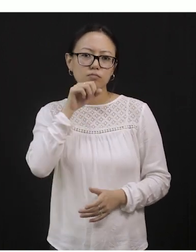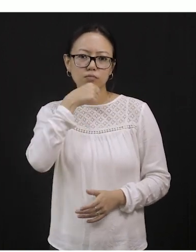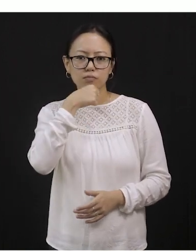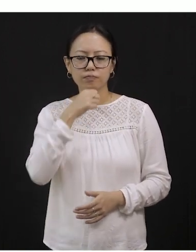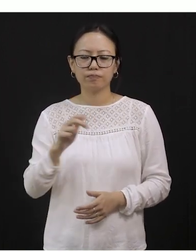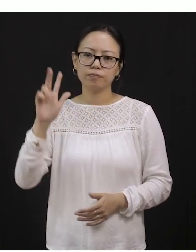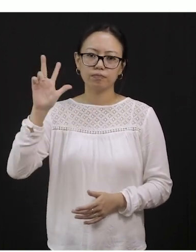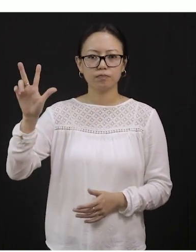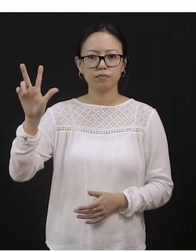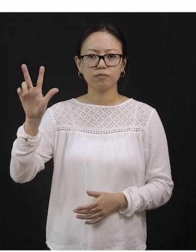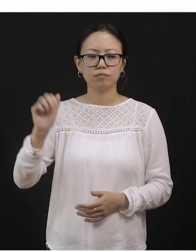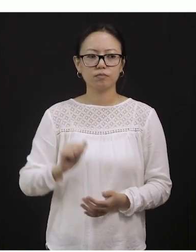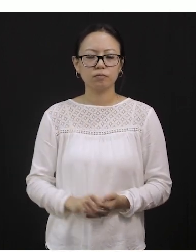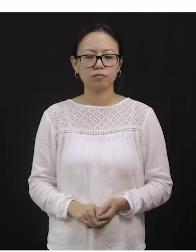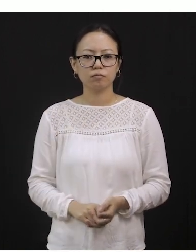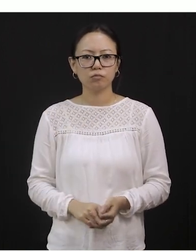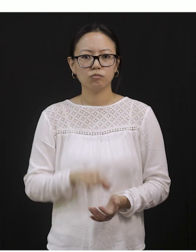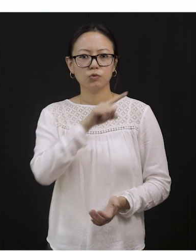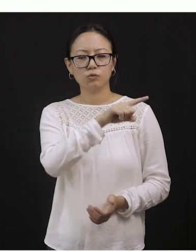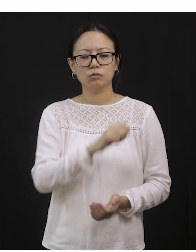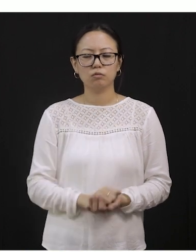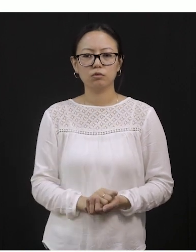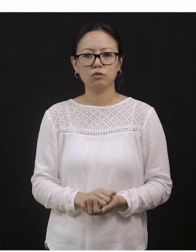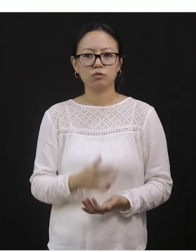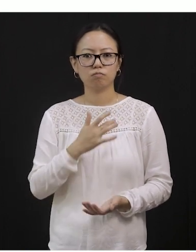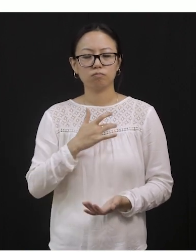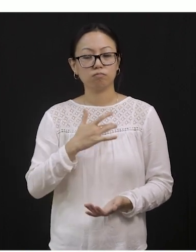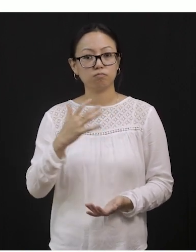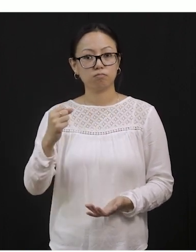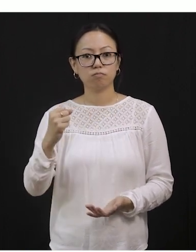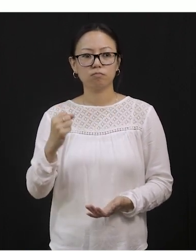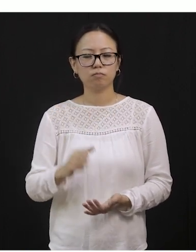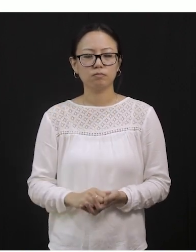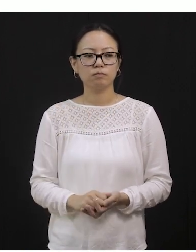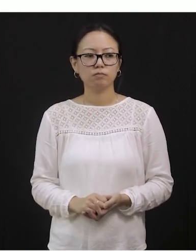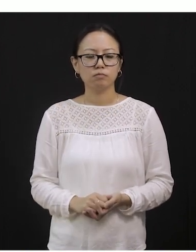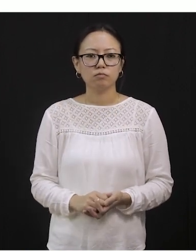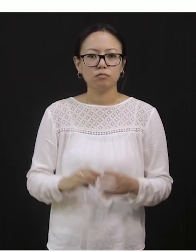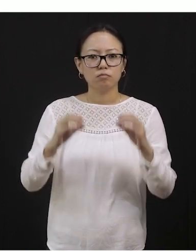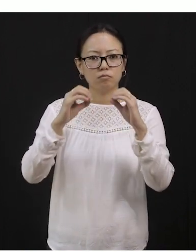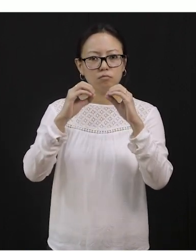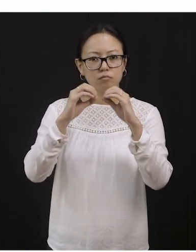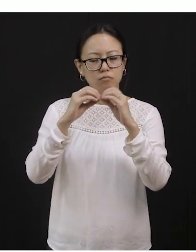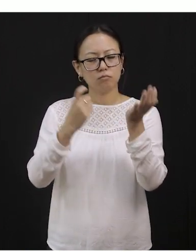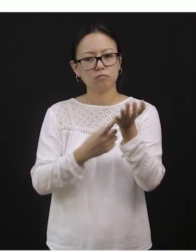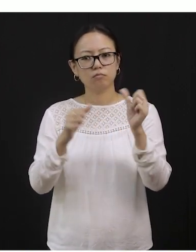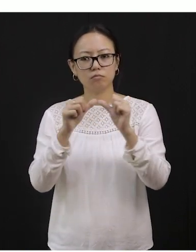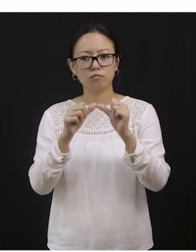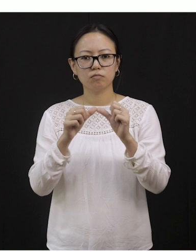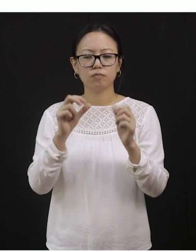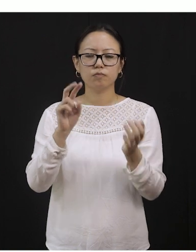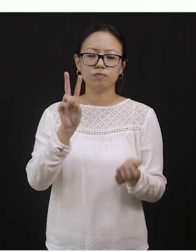8-year-old cartoon character, and she is very brave and courageous, and she loves to